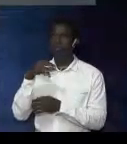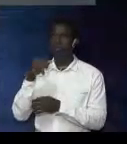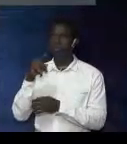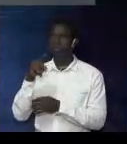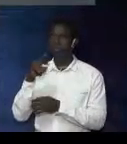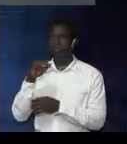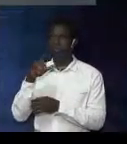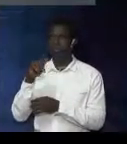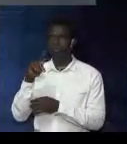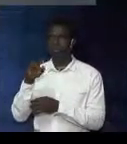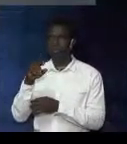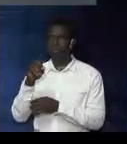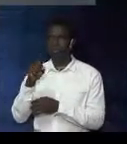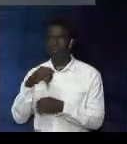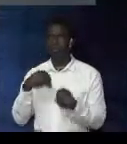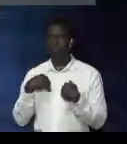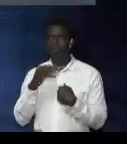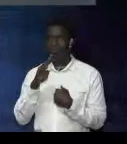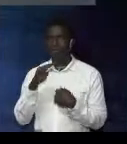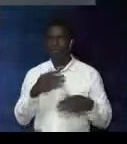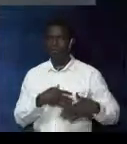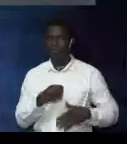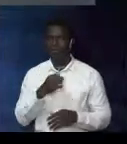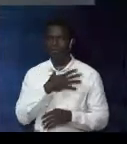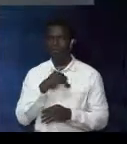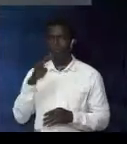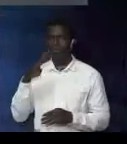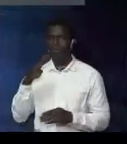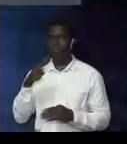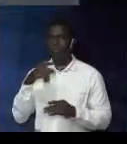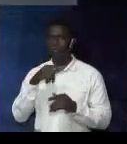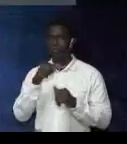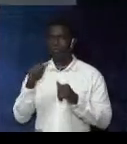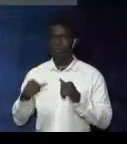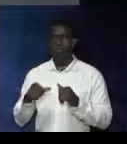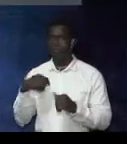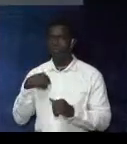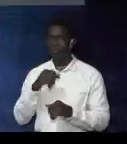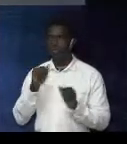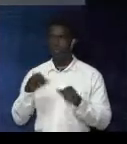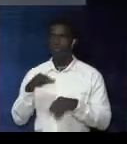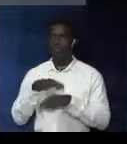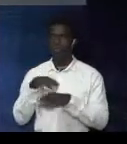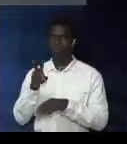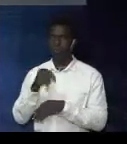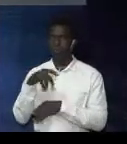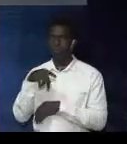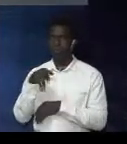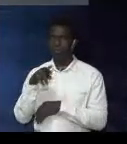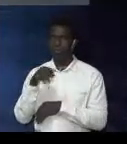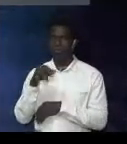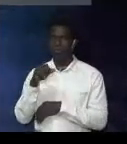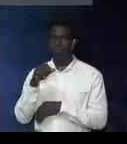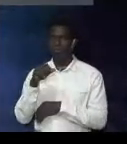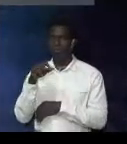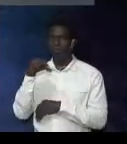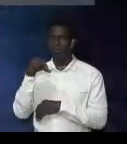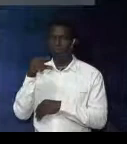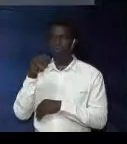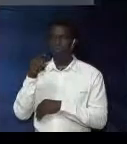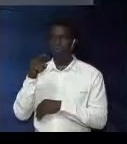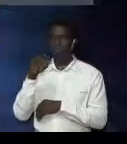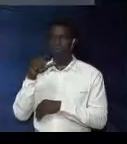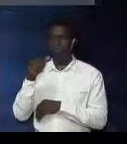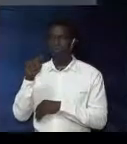sides. They also have 4 angles. So we can call them quadrilateral, 4